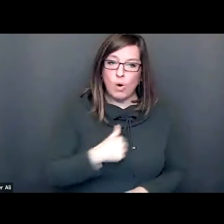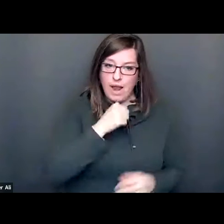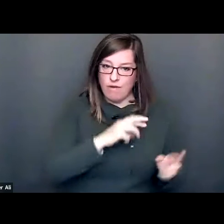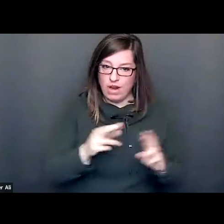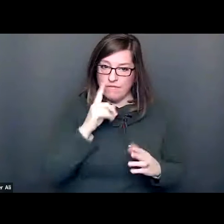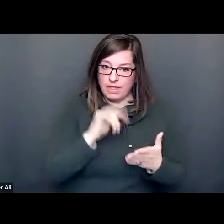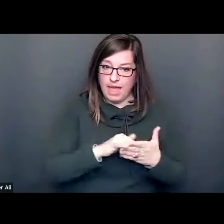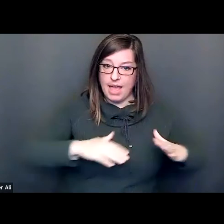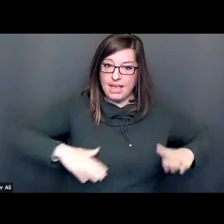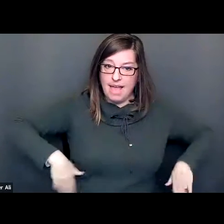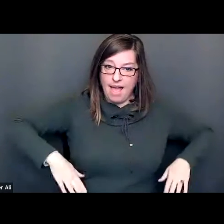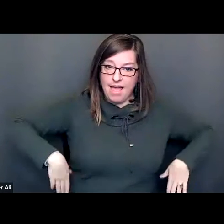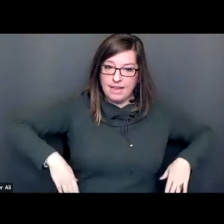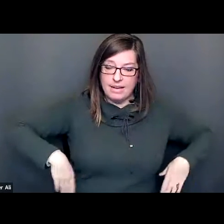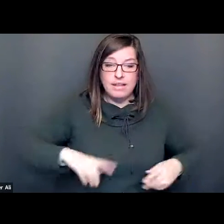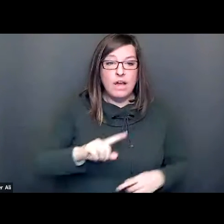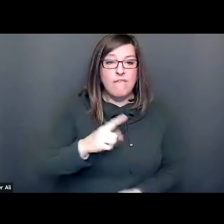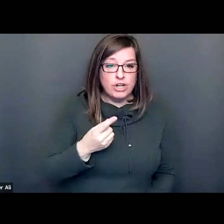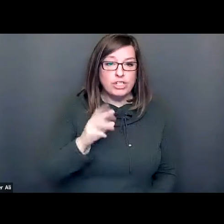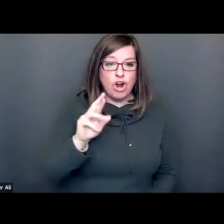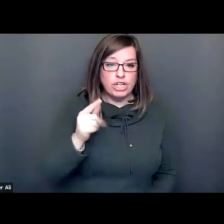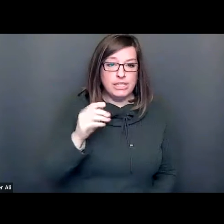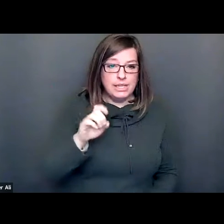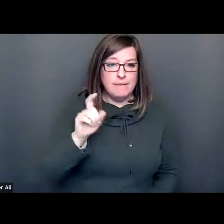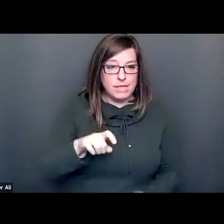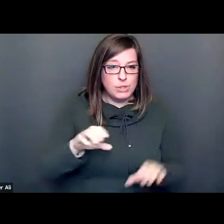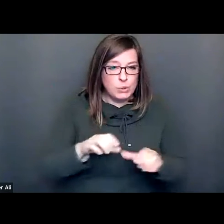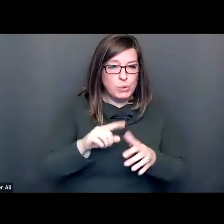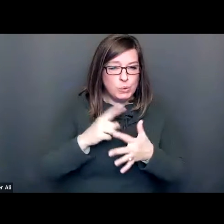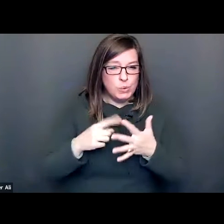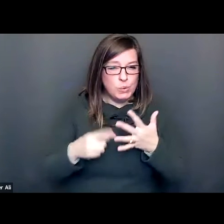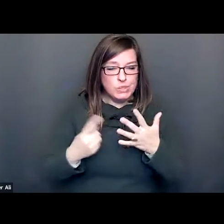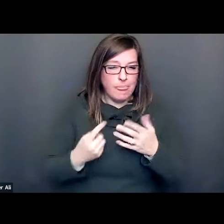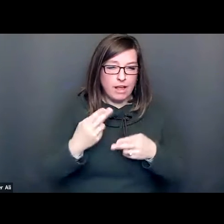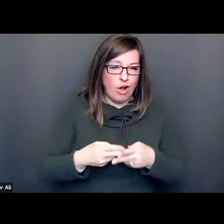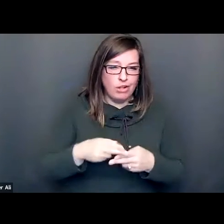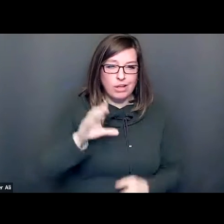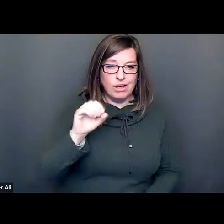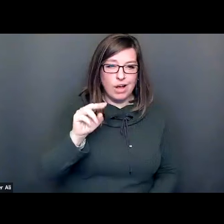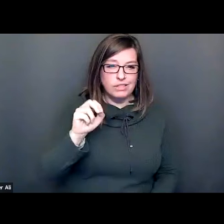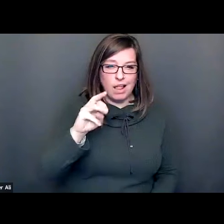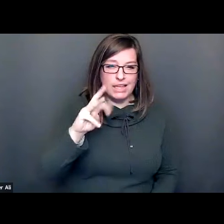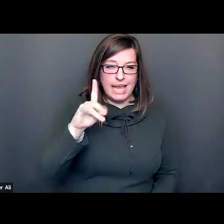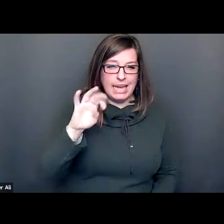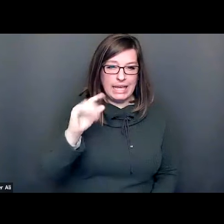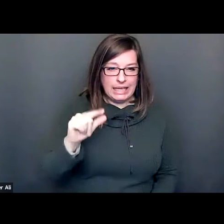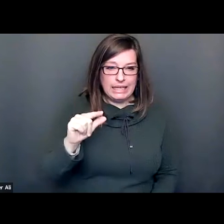yet until RG&E has completed a particular task called consolidating the bill.